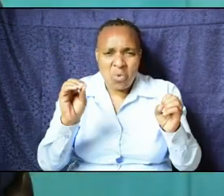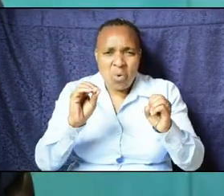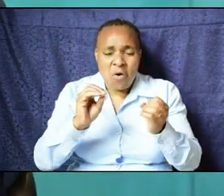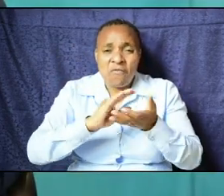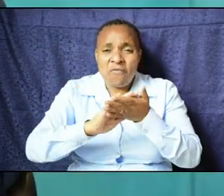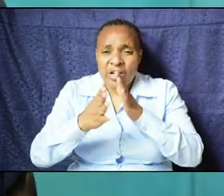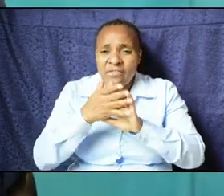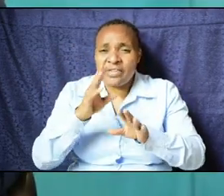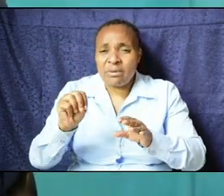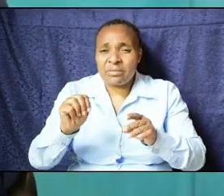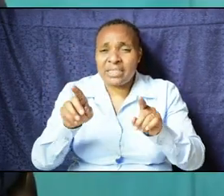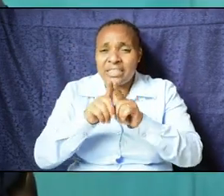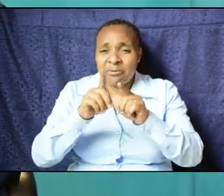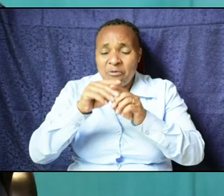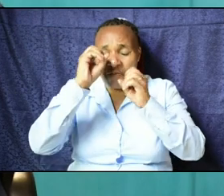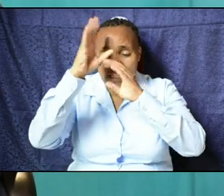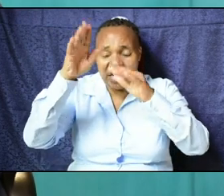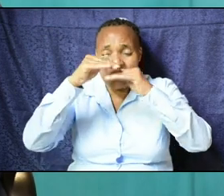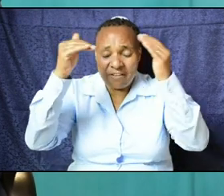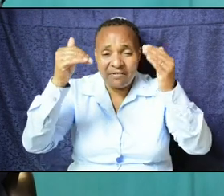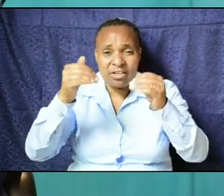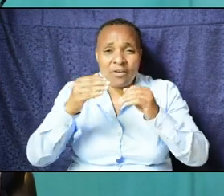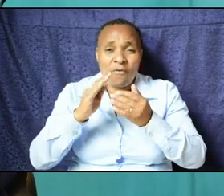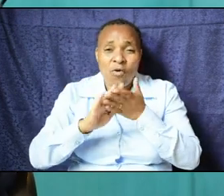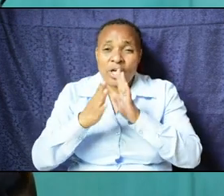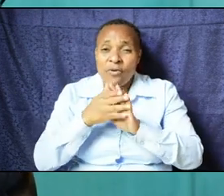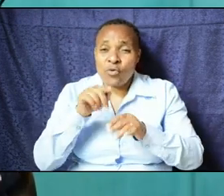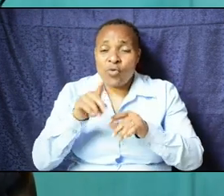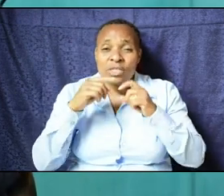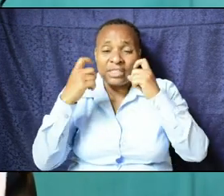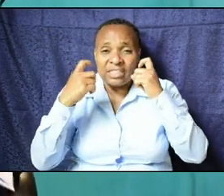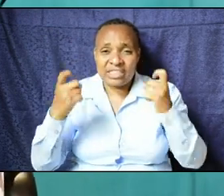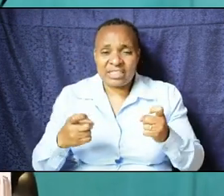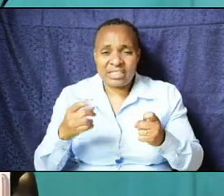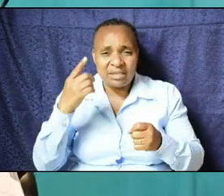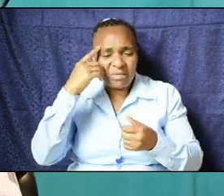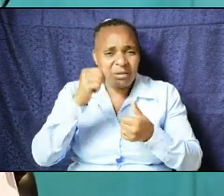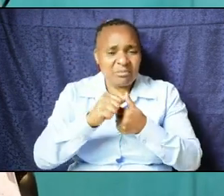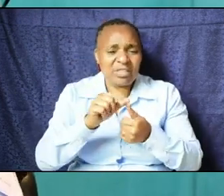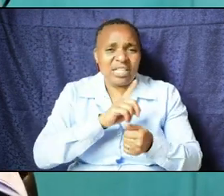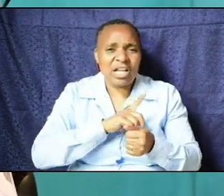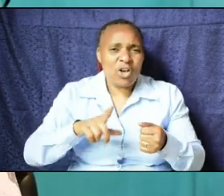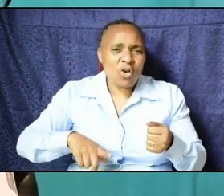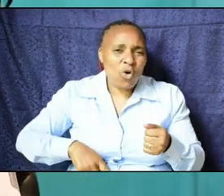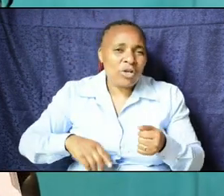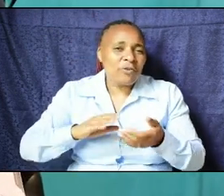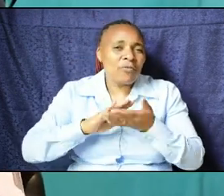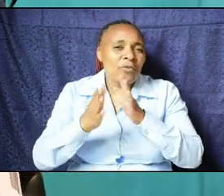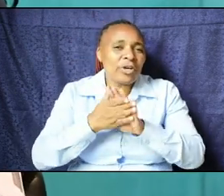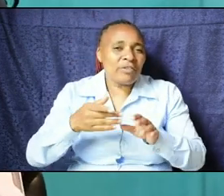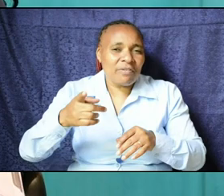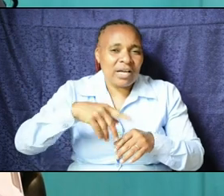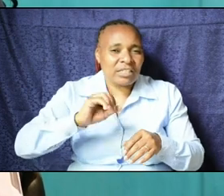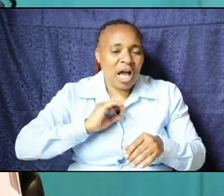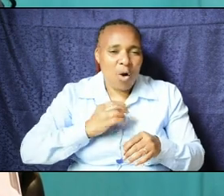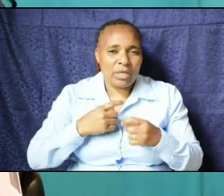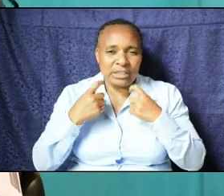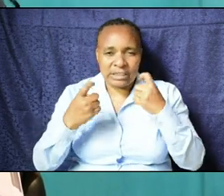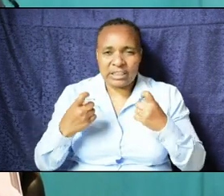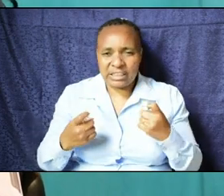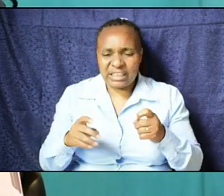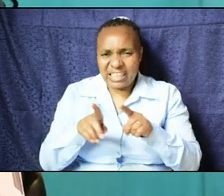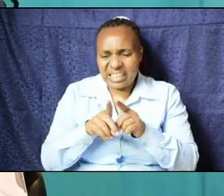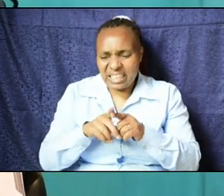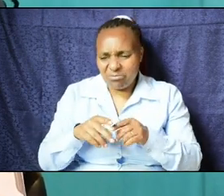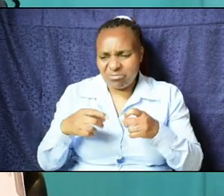in heaven may forgive you your sins. Now this reminds me of the Lord's Prayer where it says, forgive us our trespasses as we forgive those